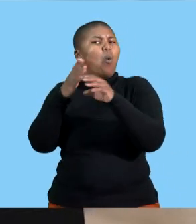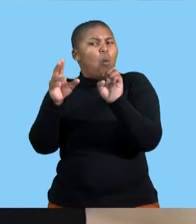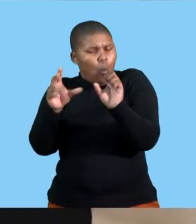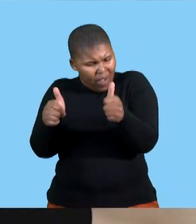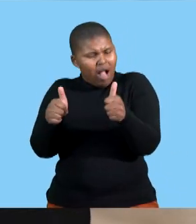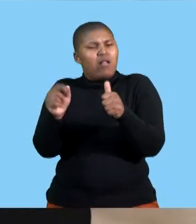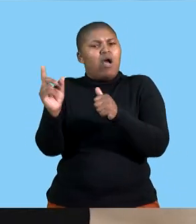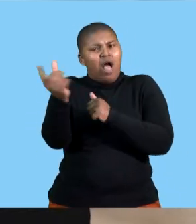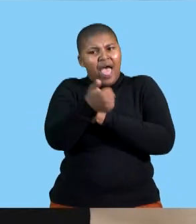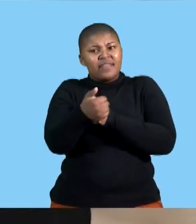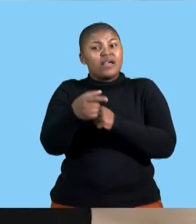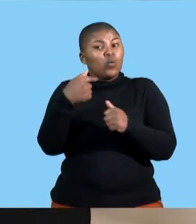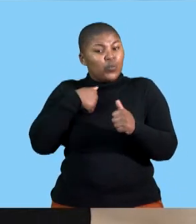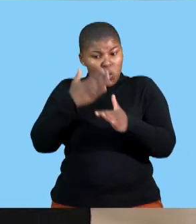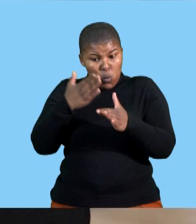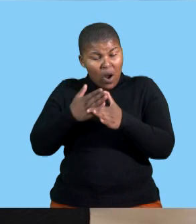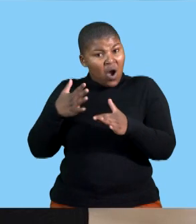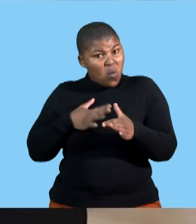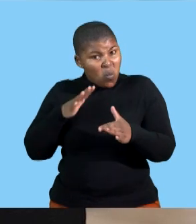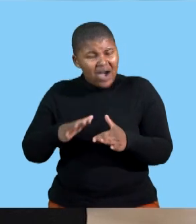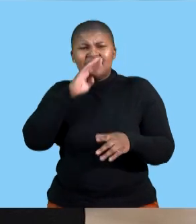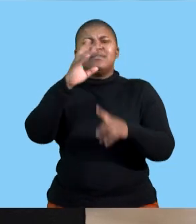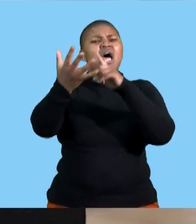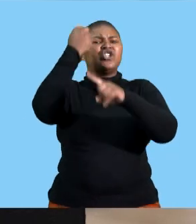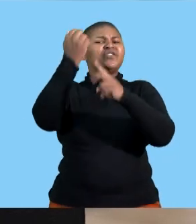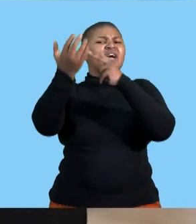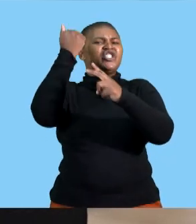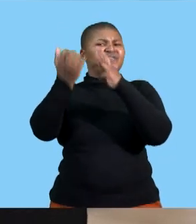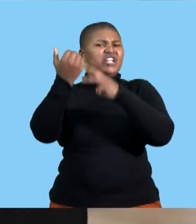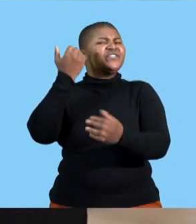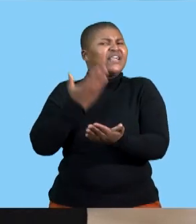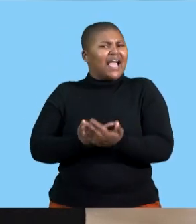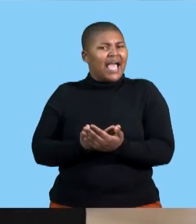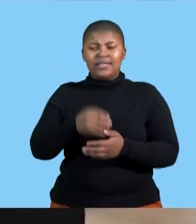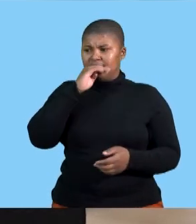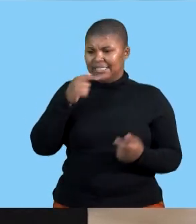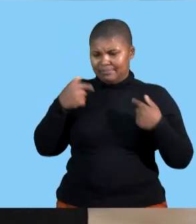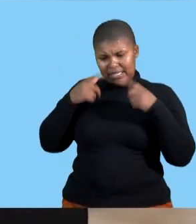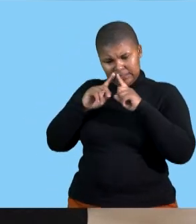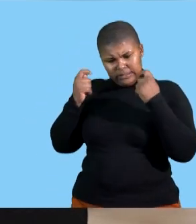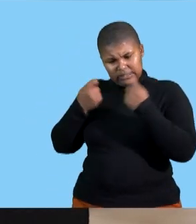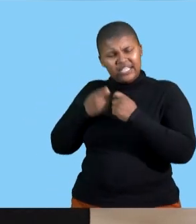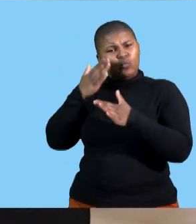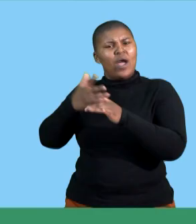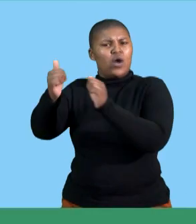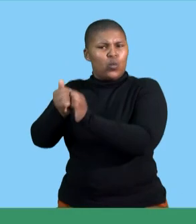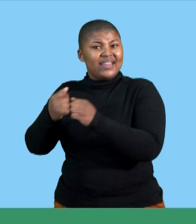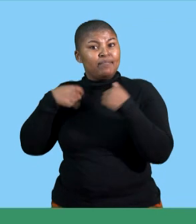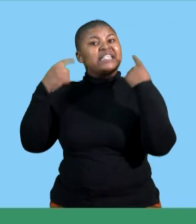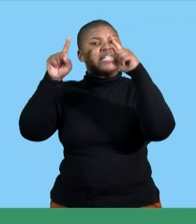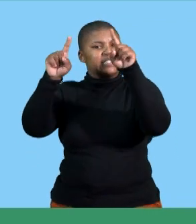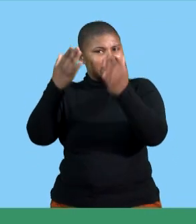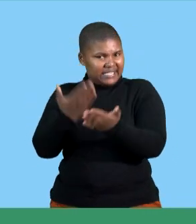for the team. So each and every person should be willing to play their part in a team so that a team can be able to be successful.